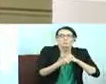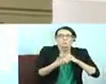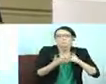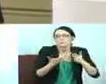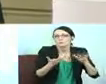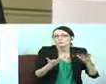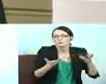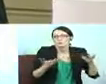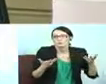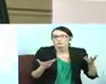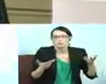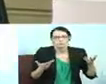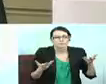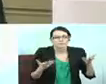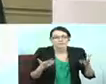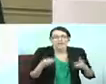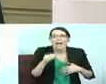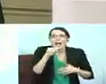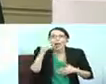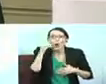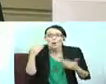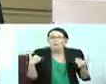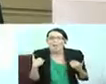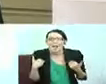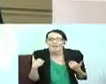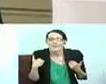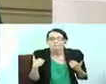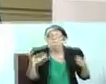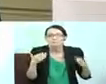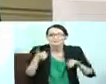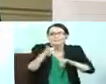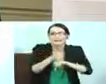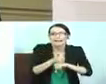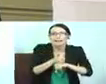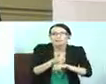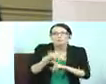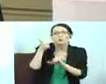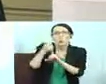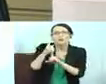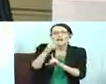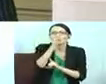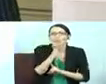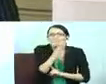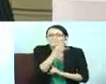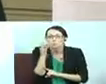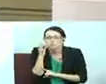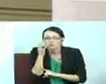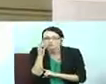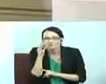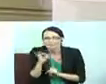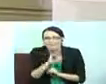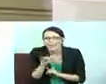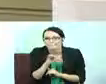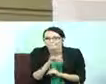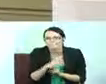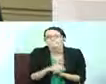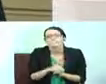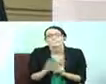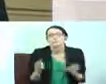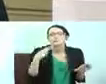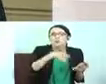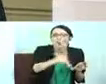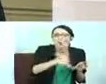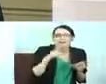to participate in communion with us. And for those of you here, we have a